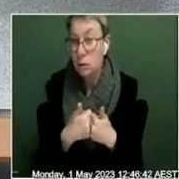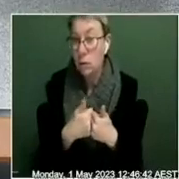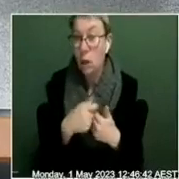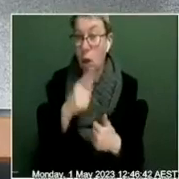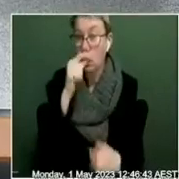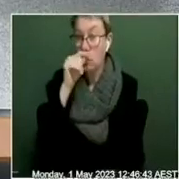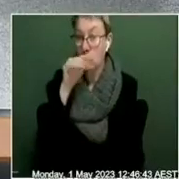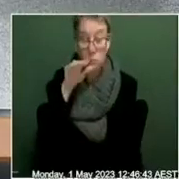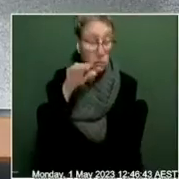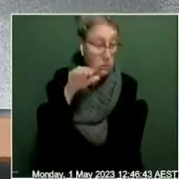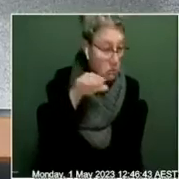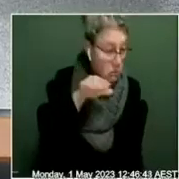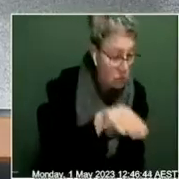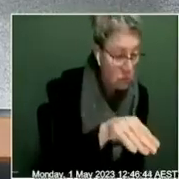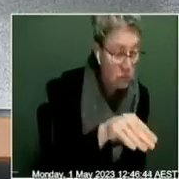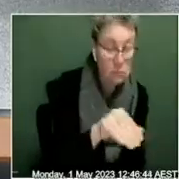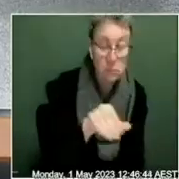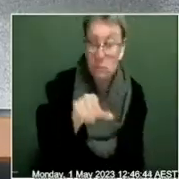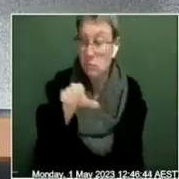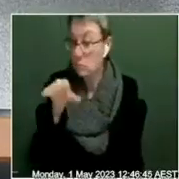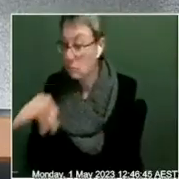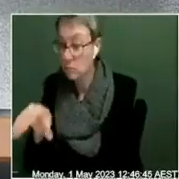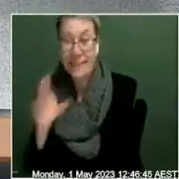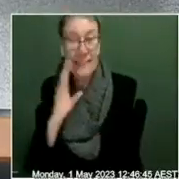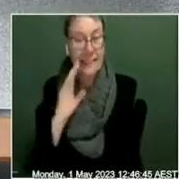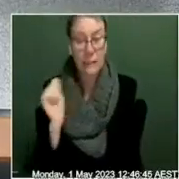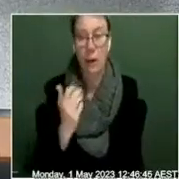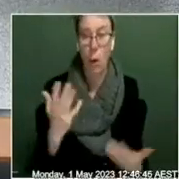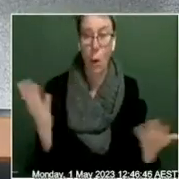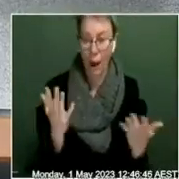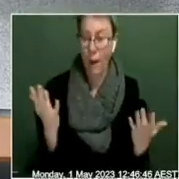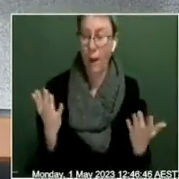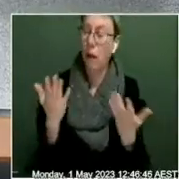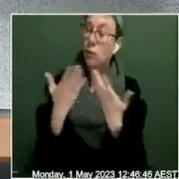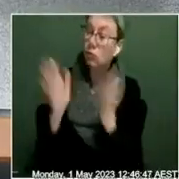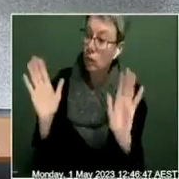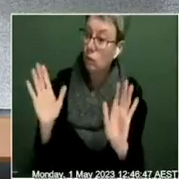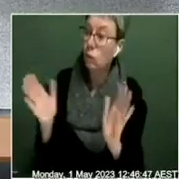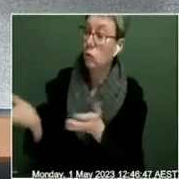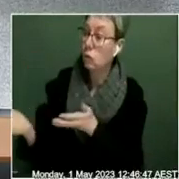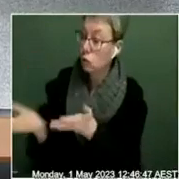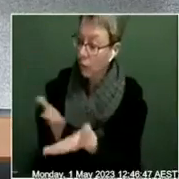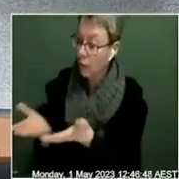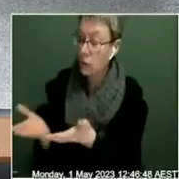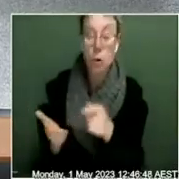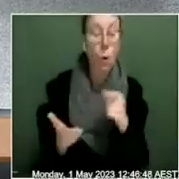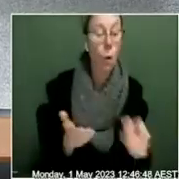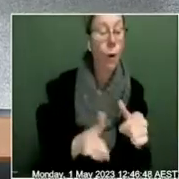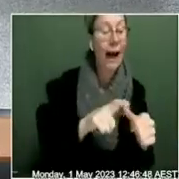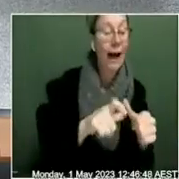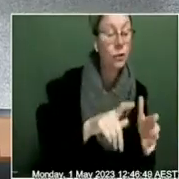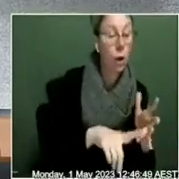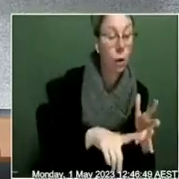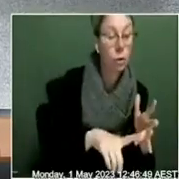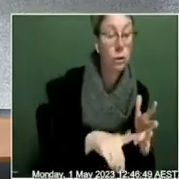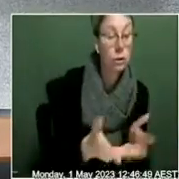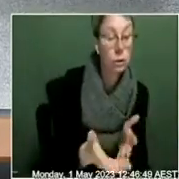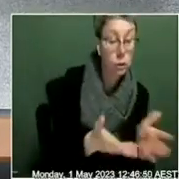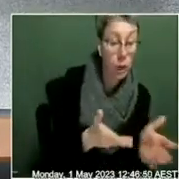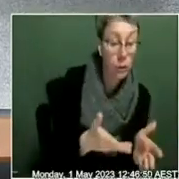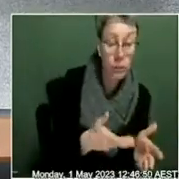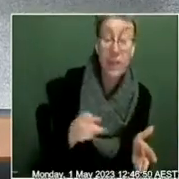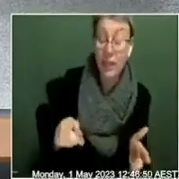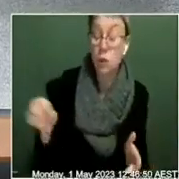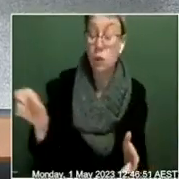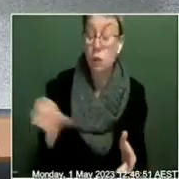safe, respectful, inclusive service. So the idea is that it should any door that